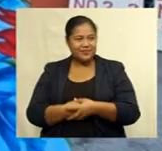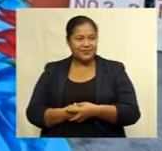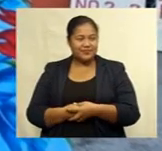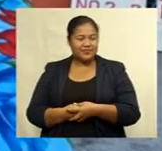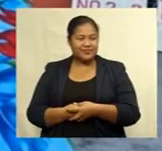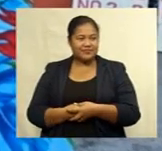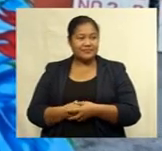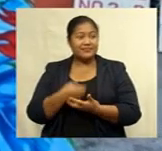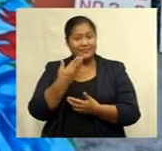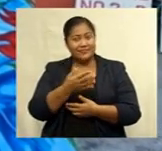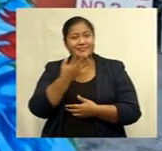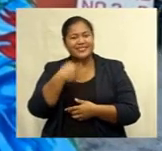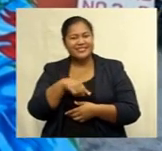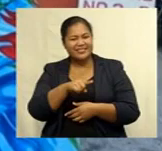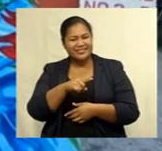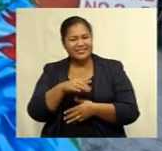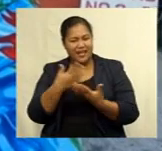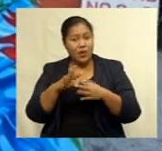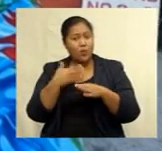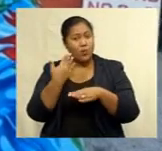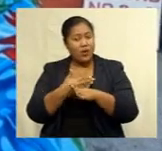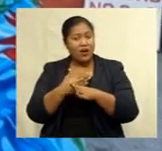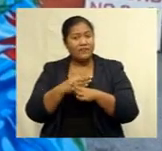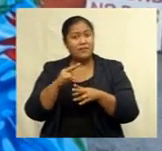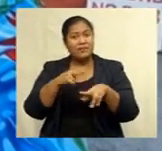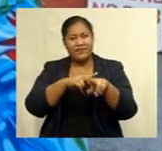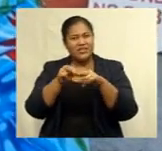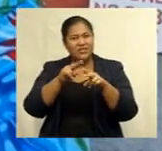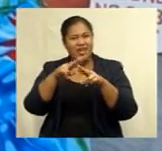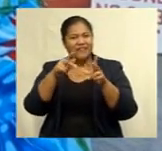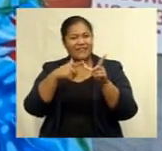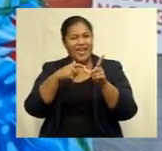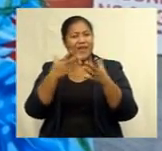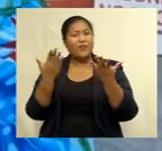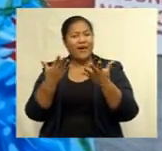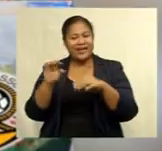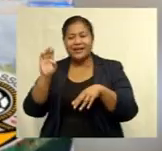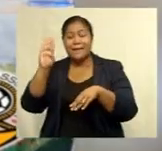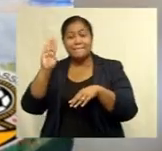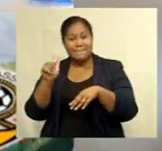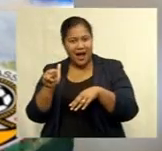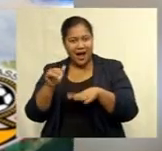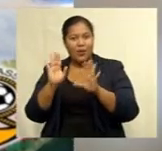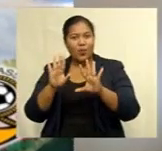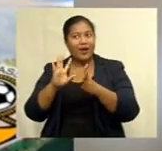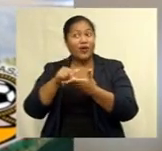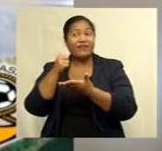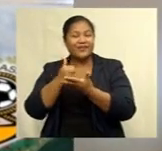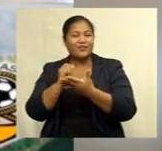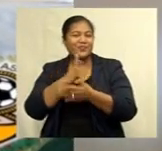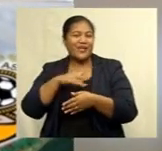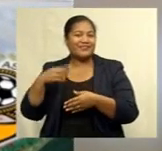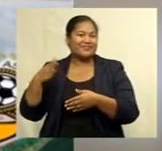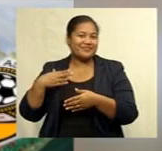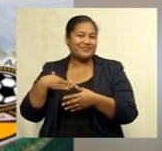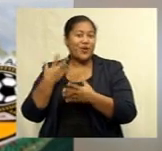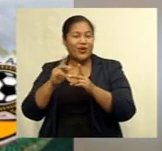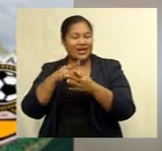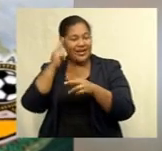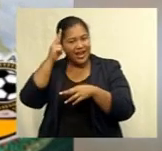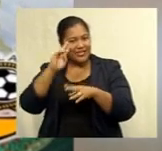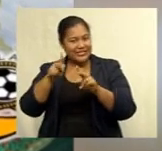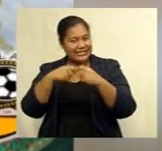Seretslev currently operates from the FIGIFA Academy in Ba, awaiting confirmation from Health Ministry on national team